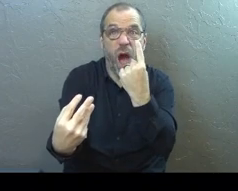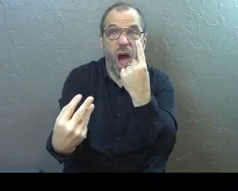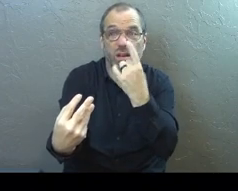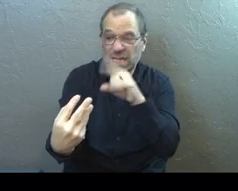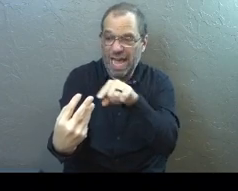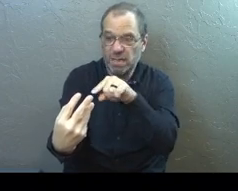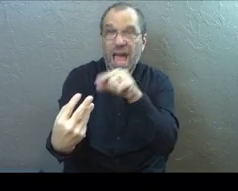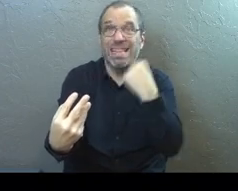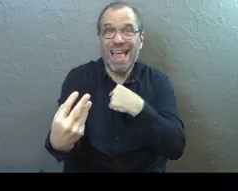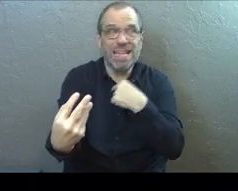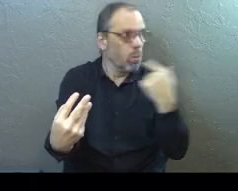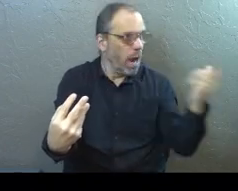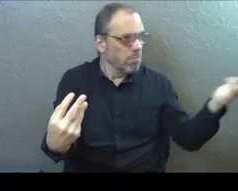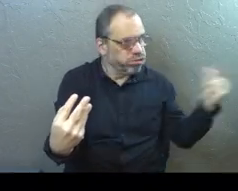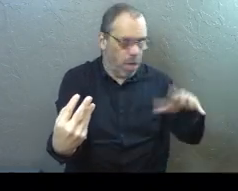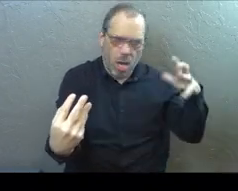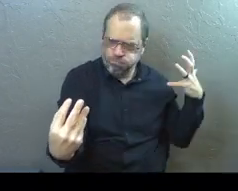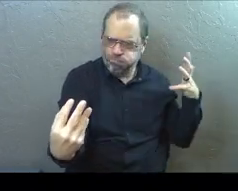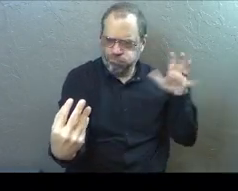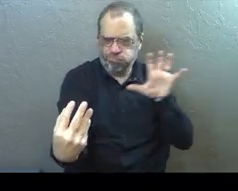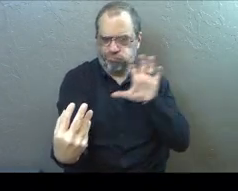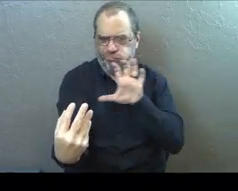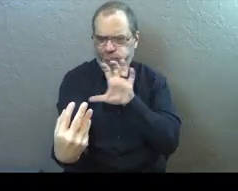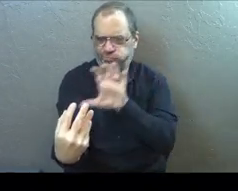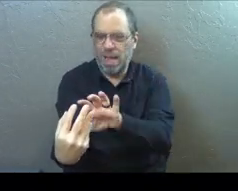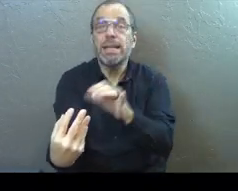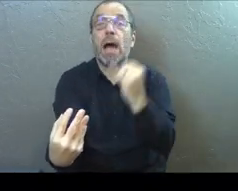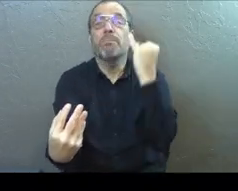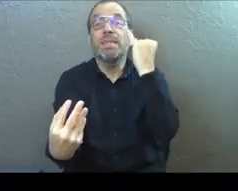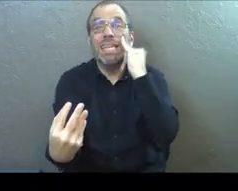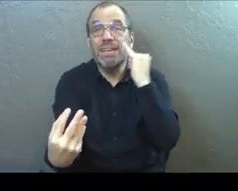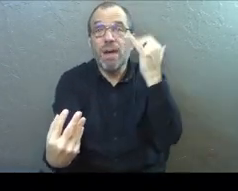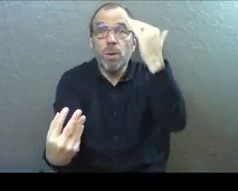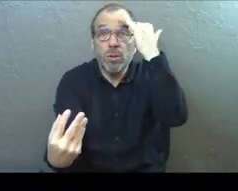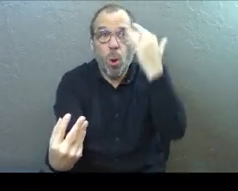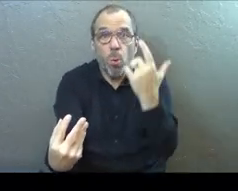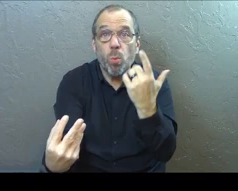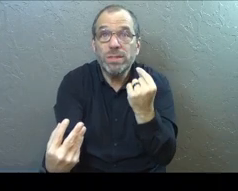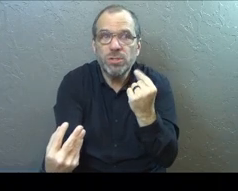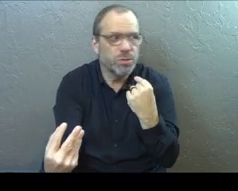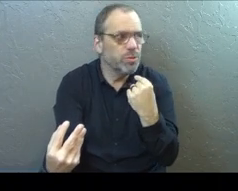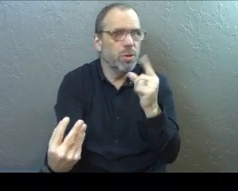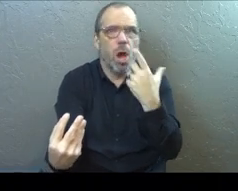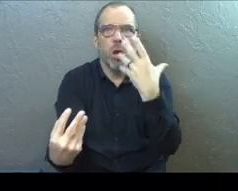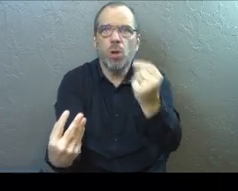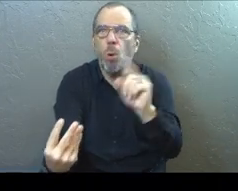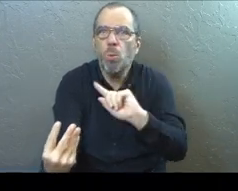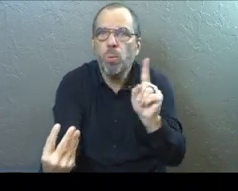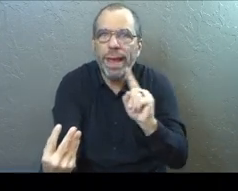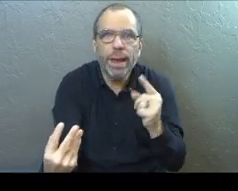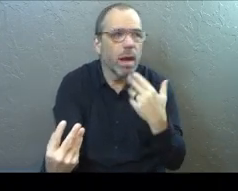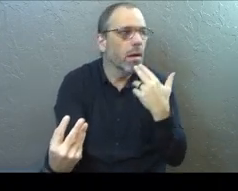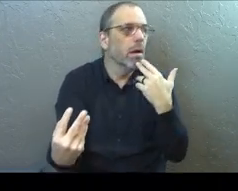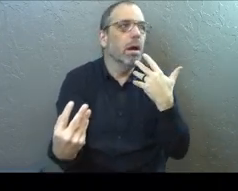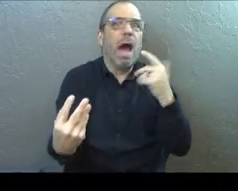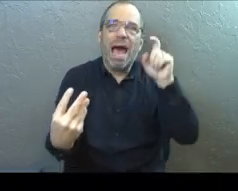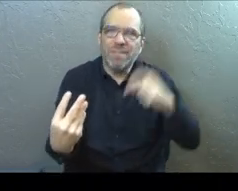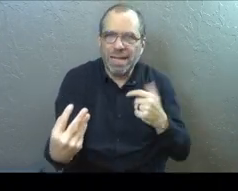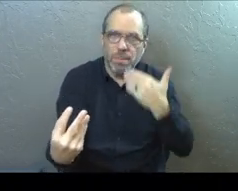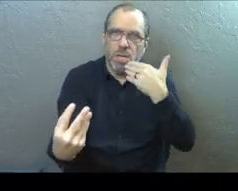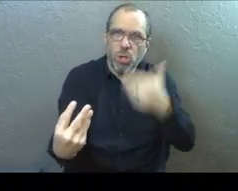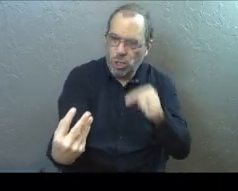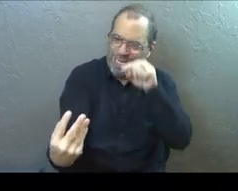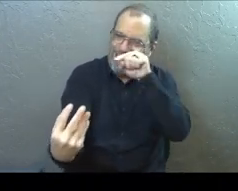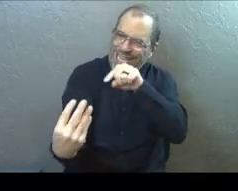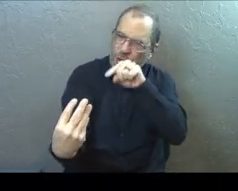in the room, that's where we all want to go. And I know if I want to know what to do, if I want to know where to go, if I need to know anything, I've got to be as